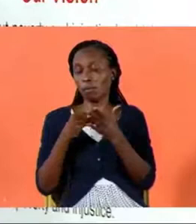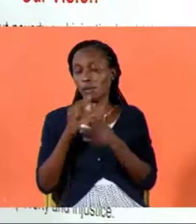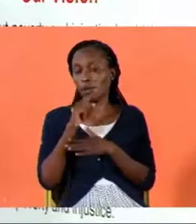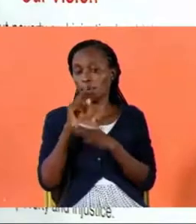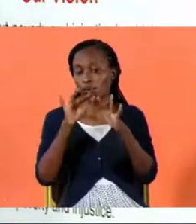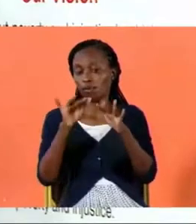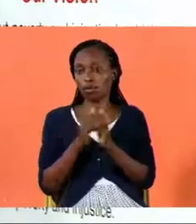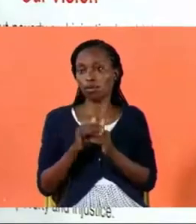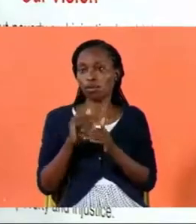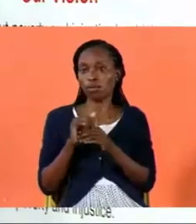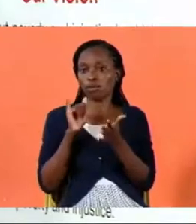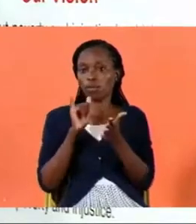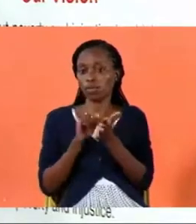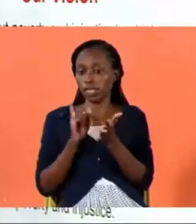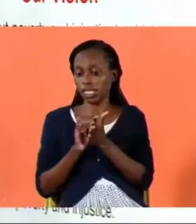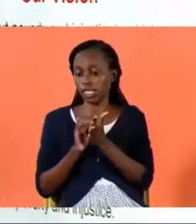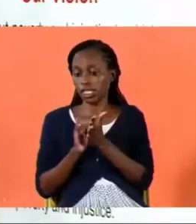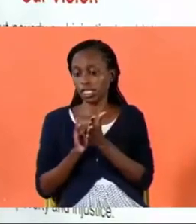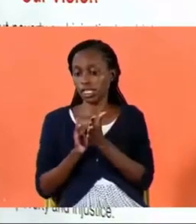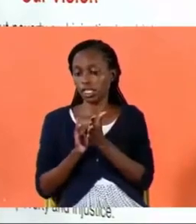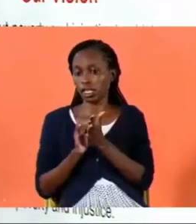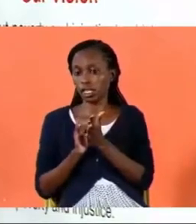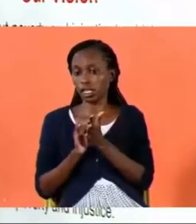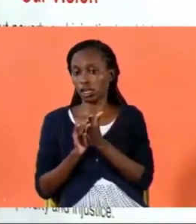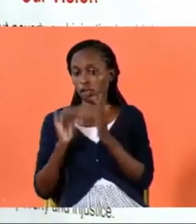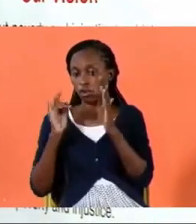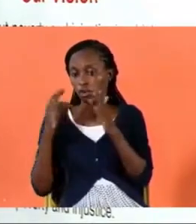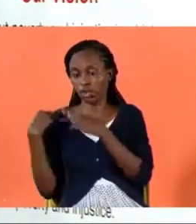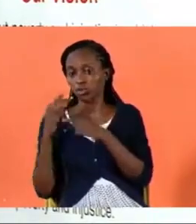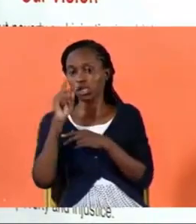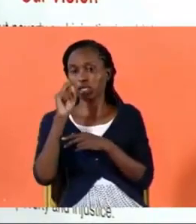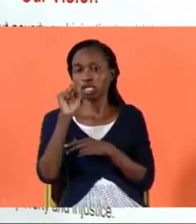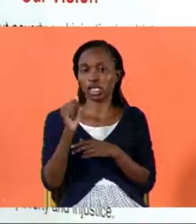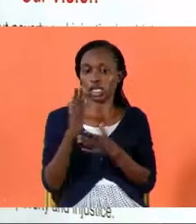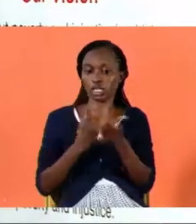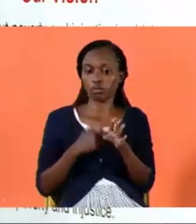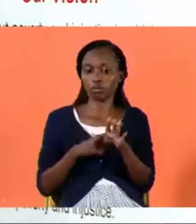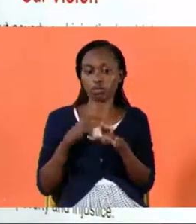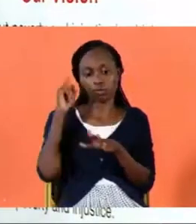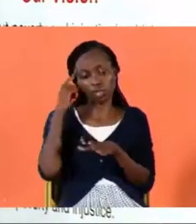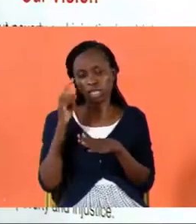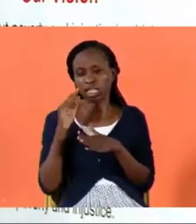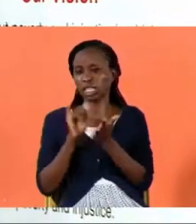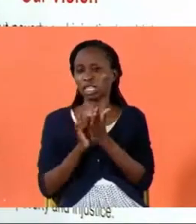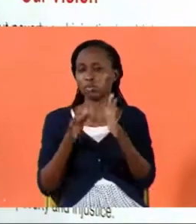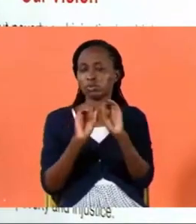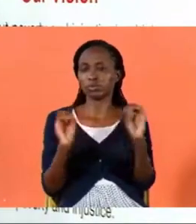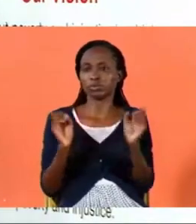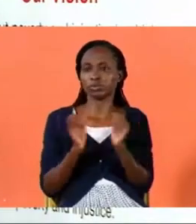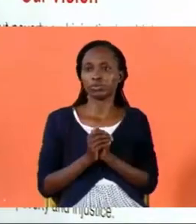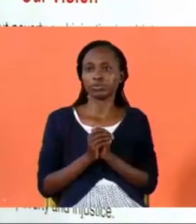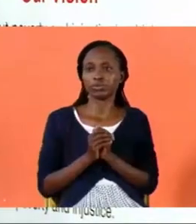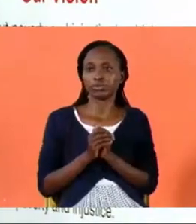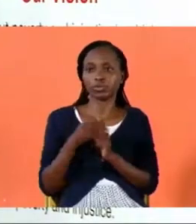had to do with the Kenya Revenue Authority, just as a simple example of how it happens, and sometimes we don't think of it that way.